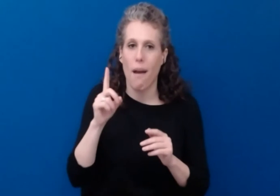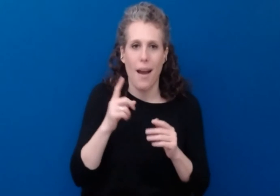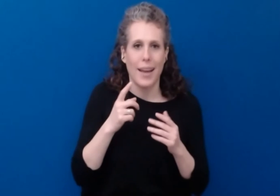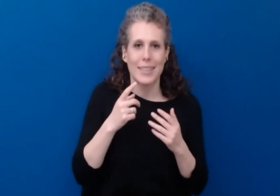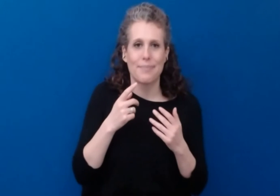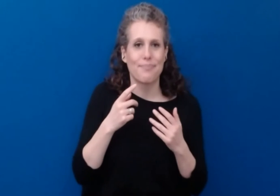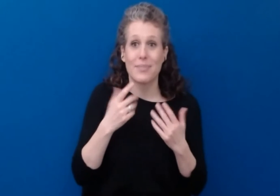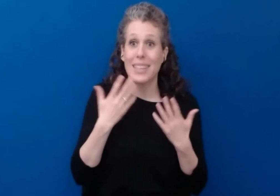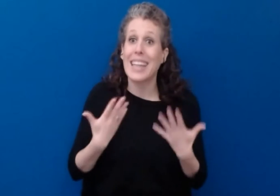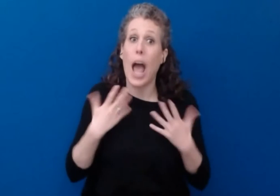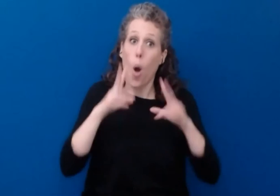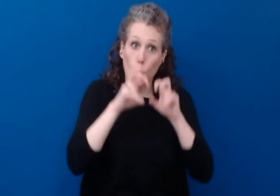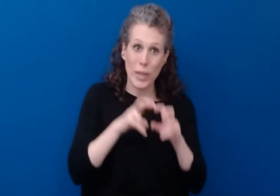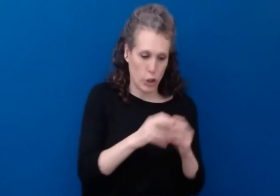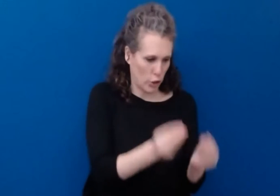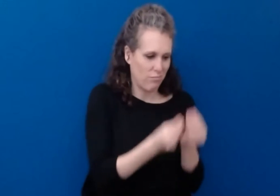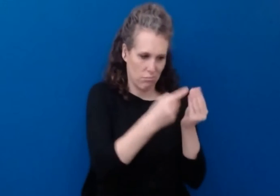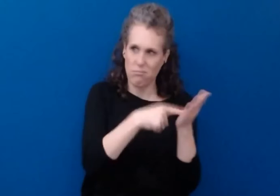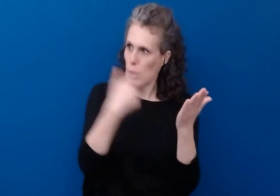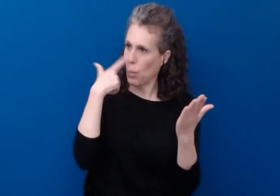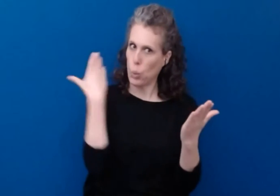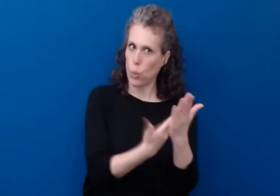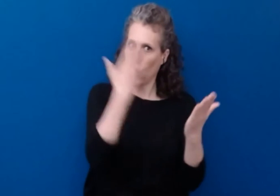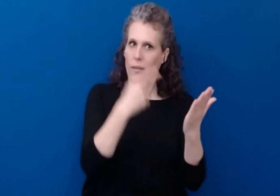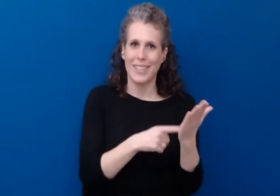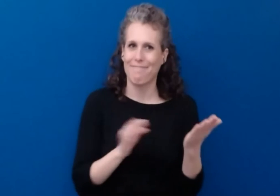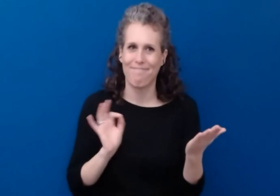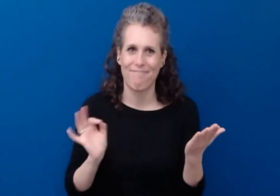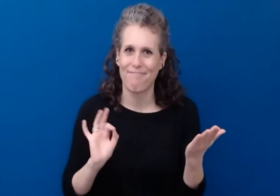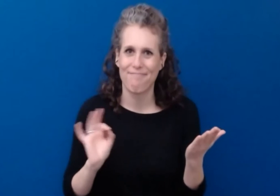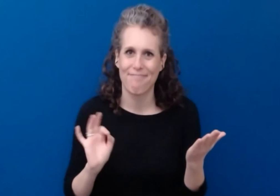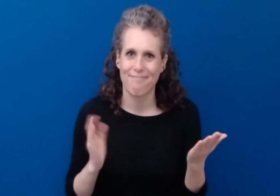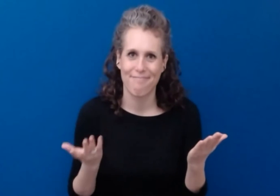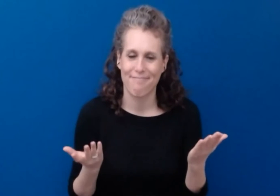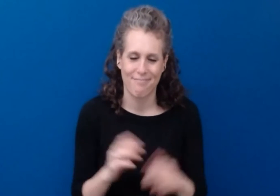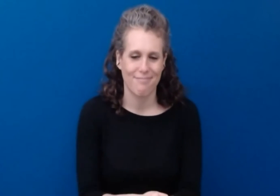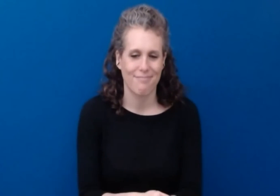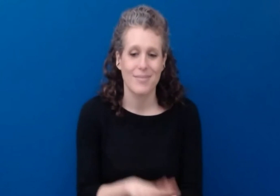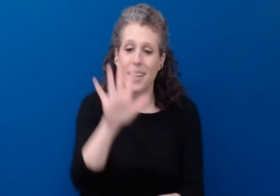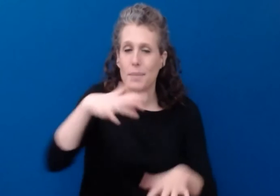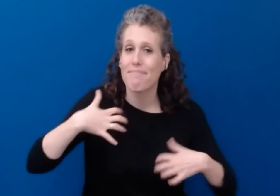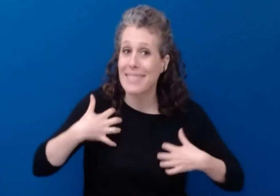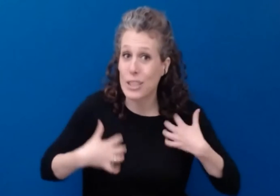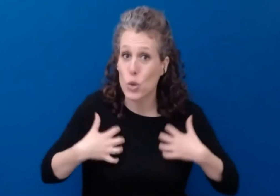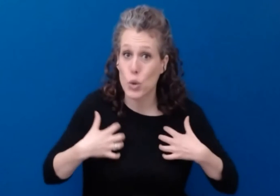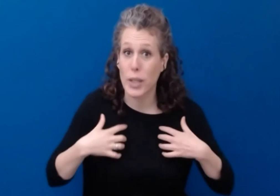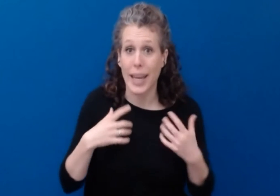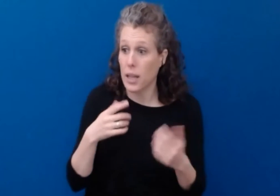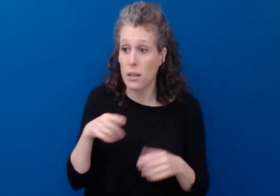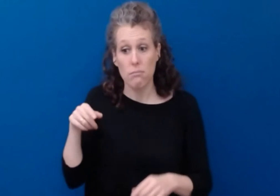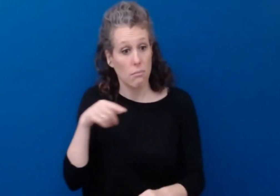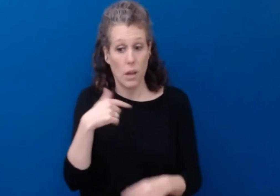that when they are well, here you are, you can describe yourself. I thought it was an interesting perspective to say, will this help in the